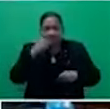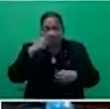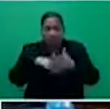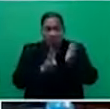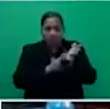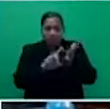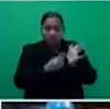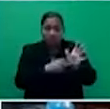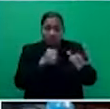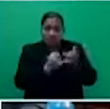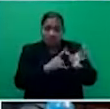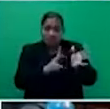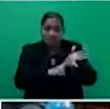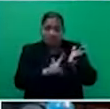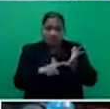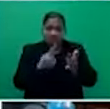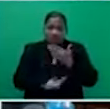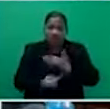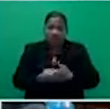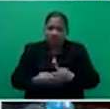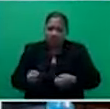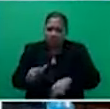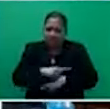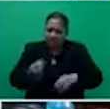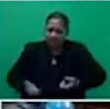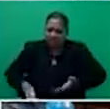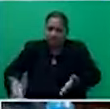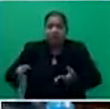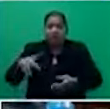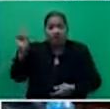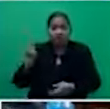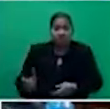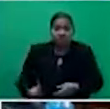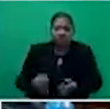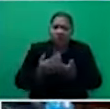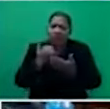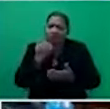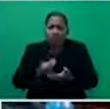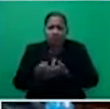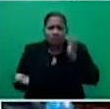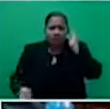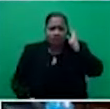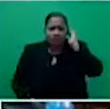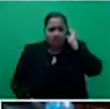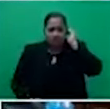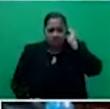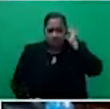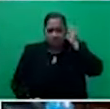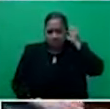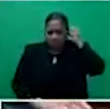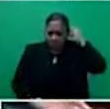for the electricity, for Monasavu Dam, how much were they paid? They didn't even get